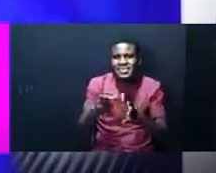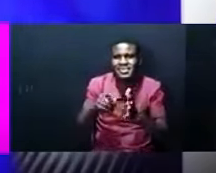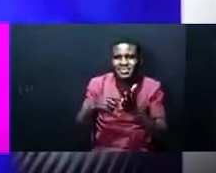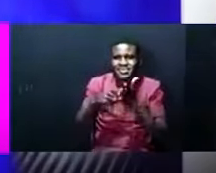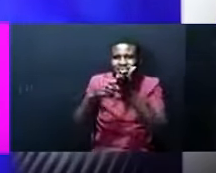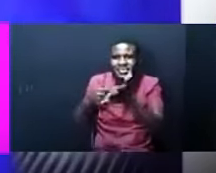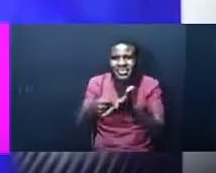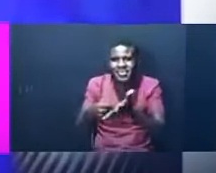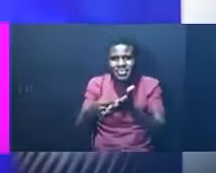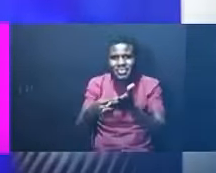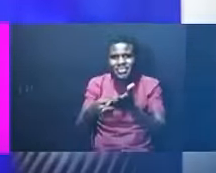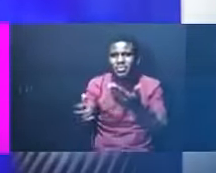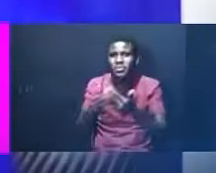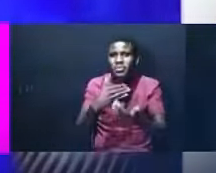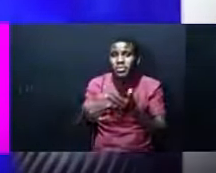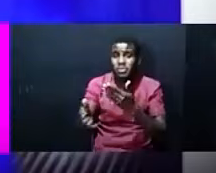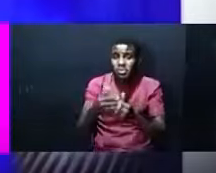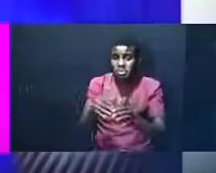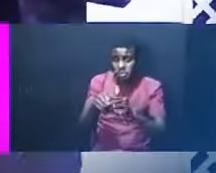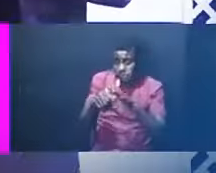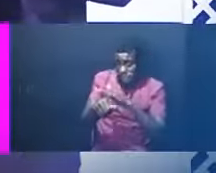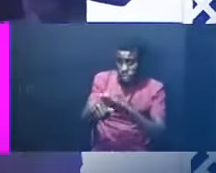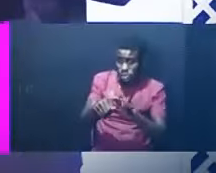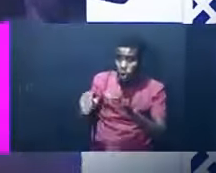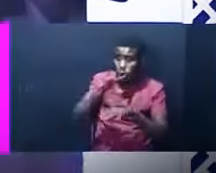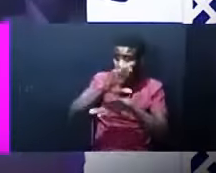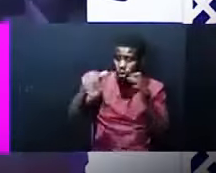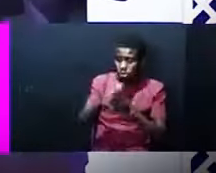be brought out into the open. Now,